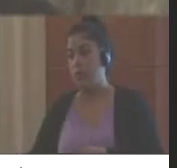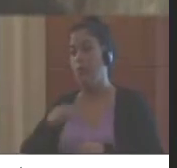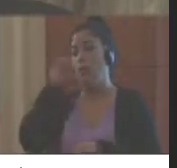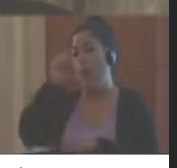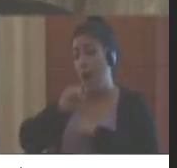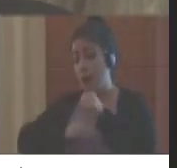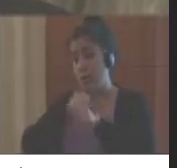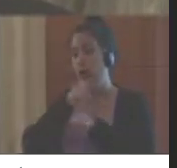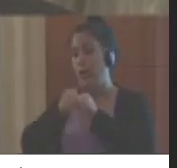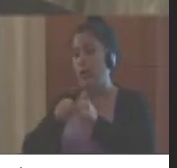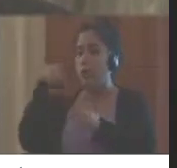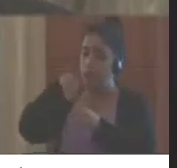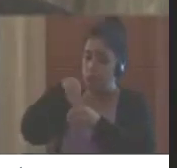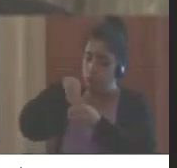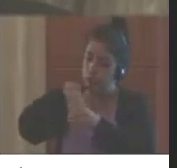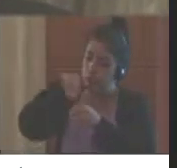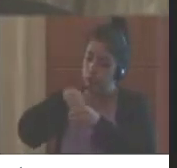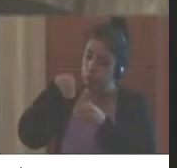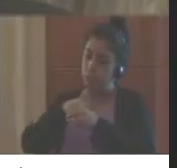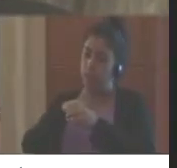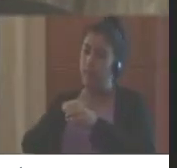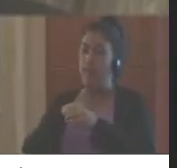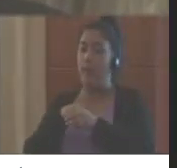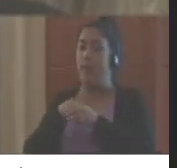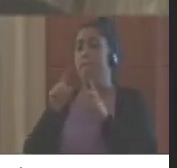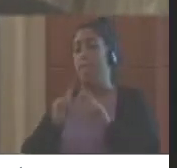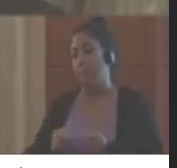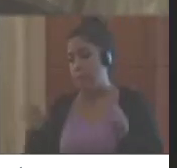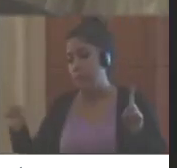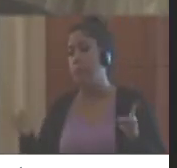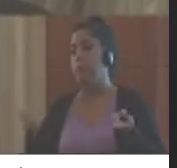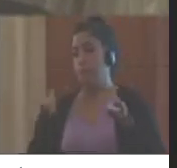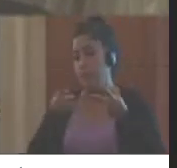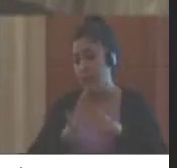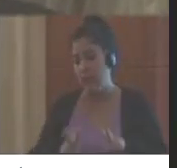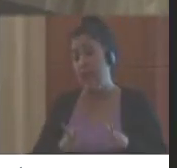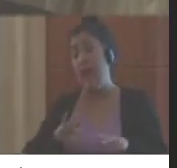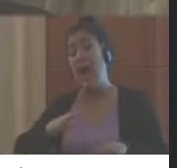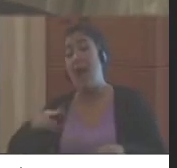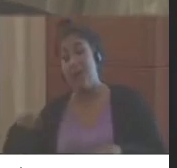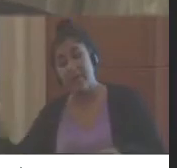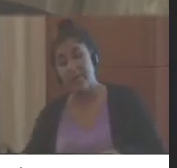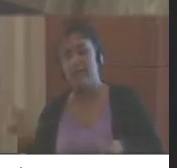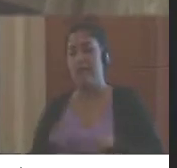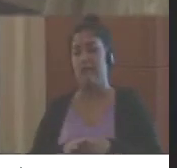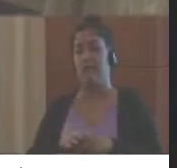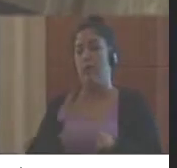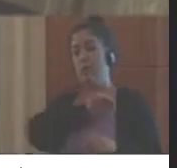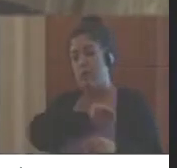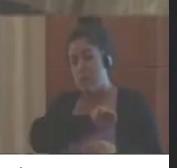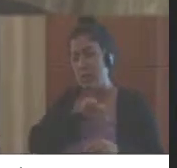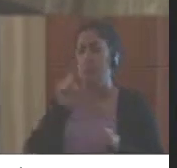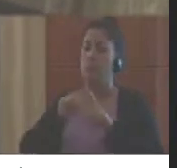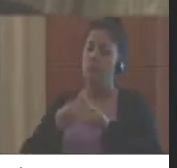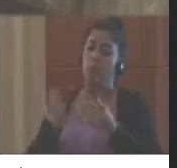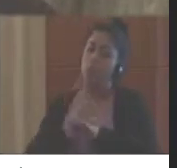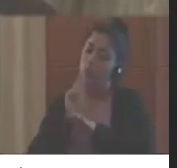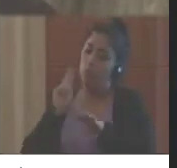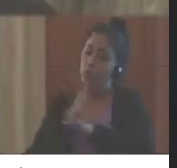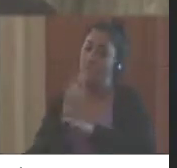fund. But I would like to say that being the first responders on the scene, they're able